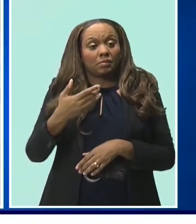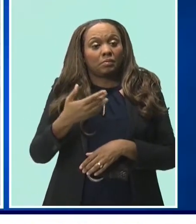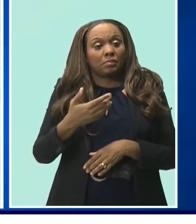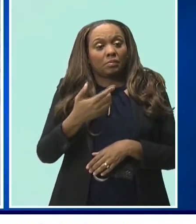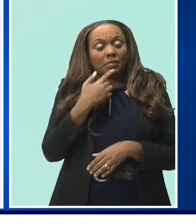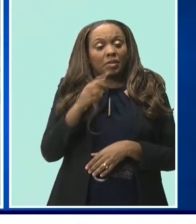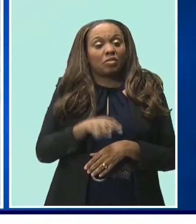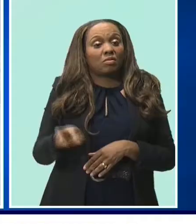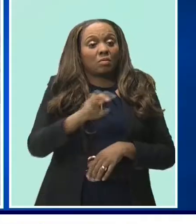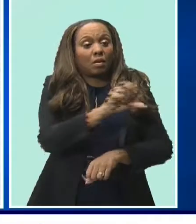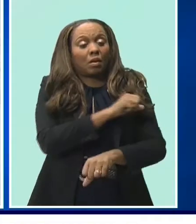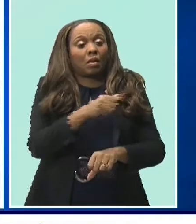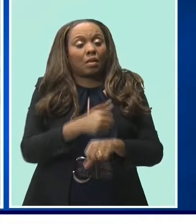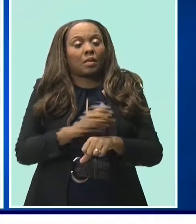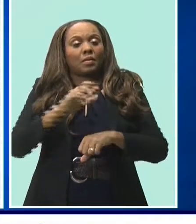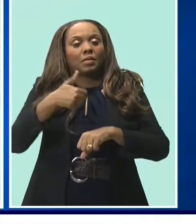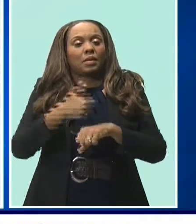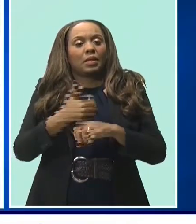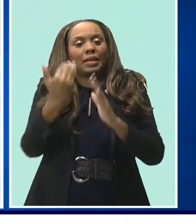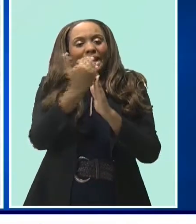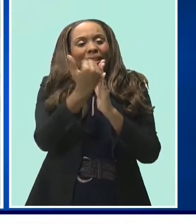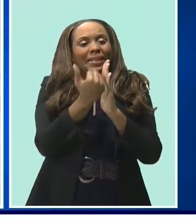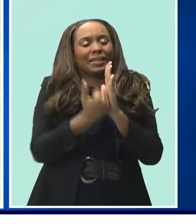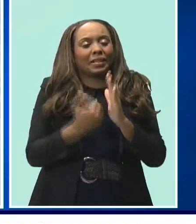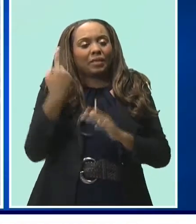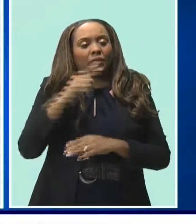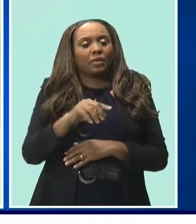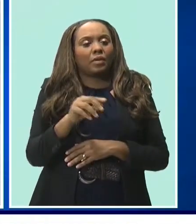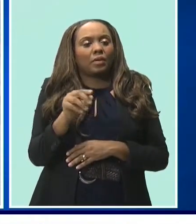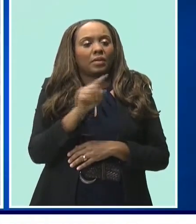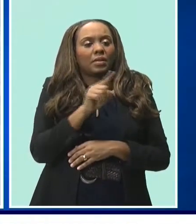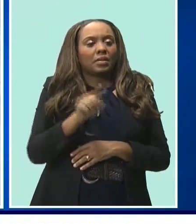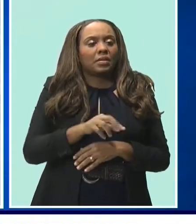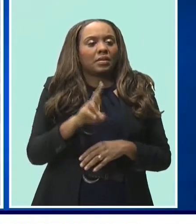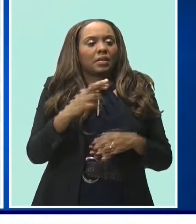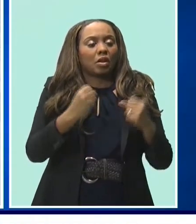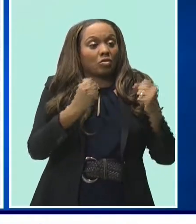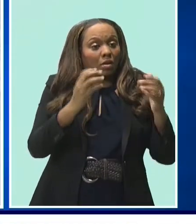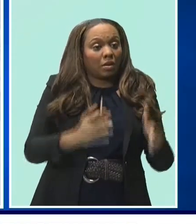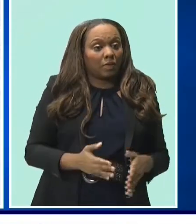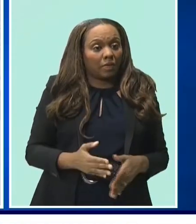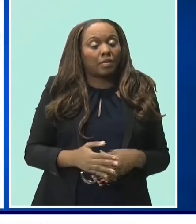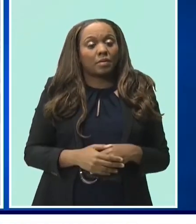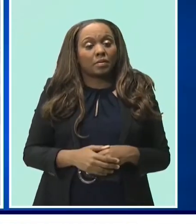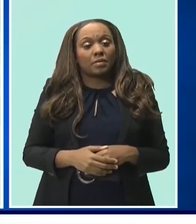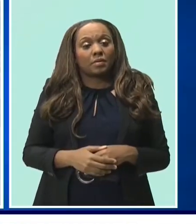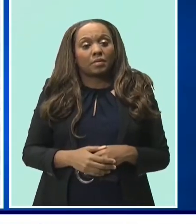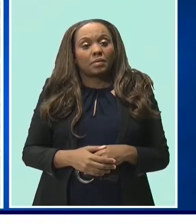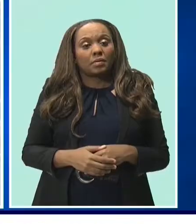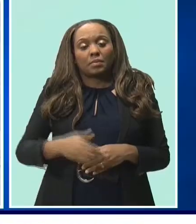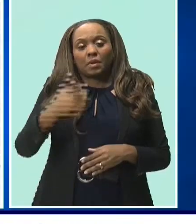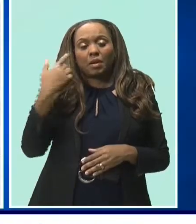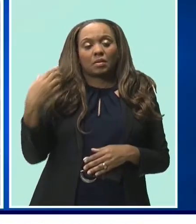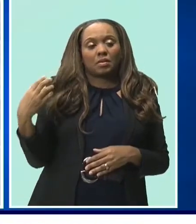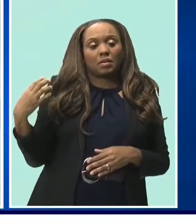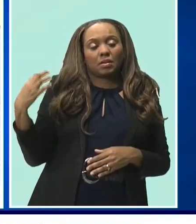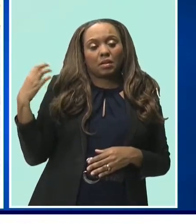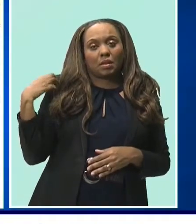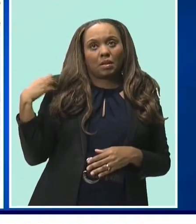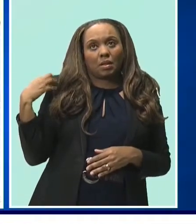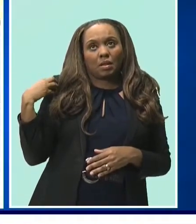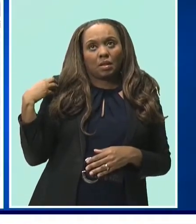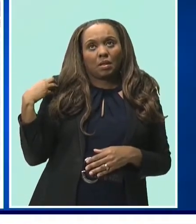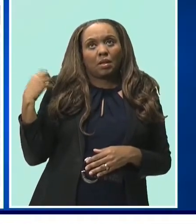is creating a database of PSV drivers and conductors after chairman of the Association of Public Transport Operators,